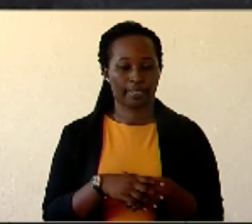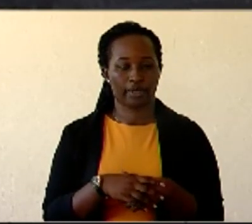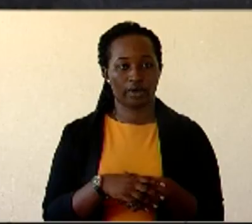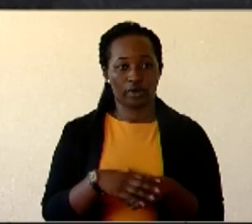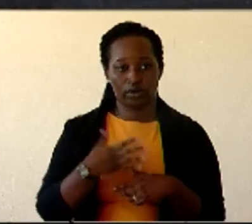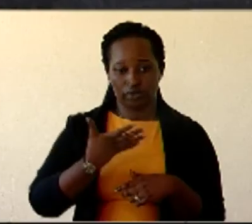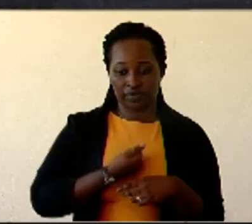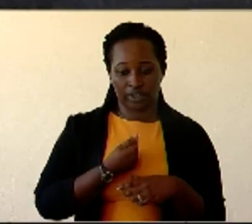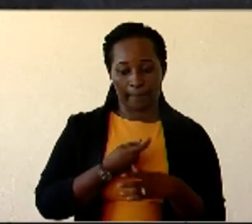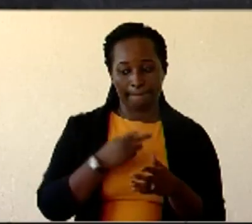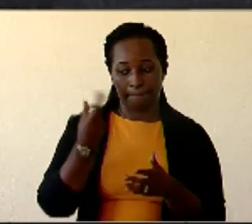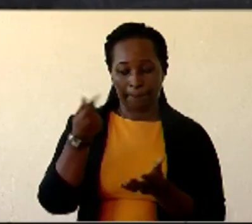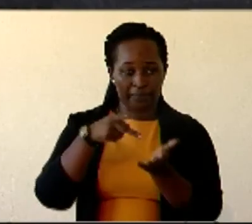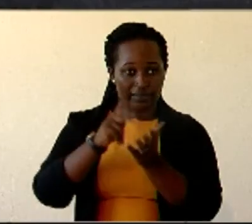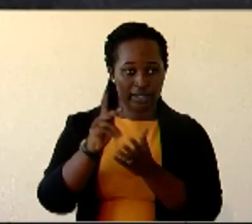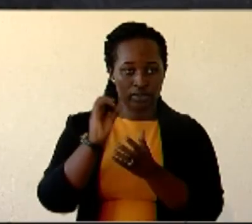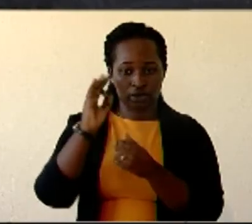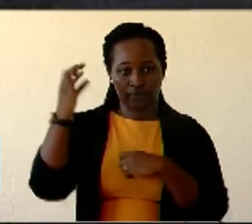competitively supplied products.